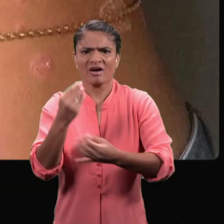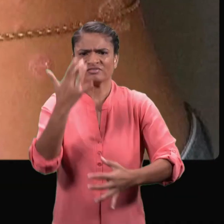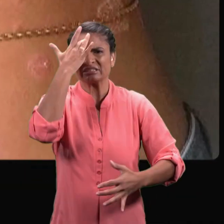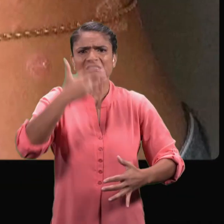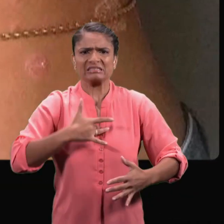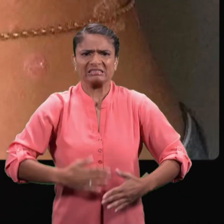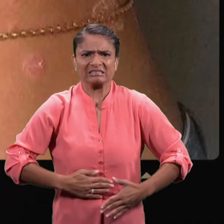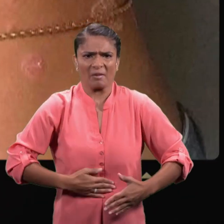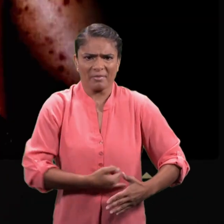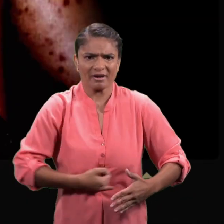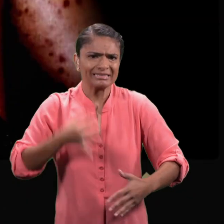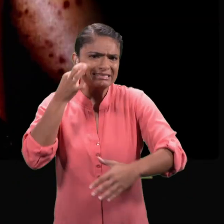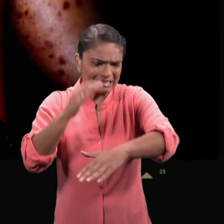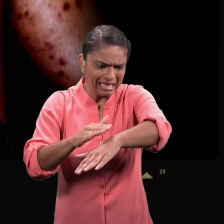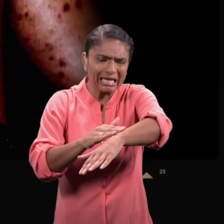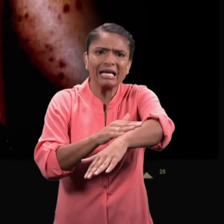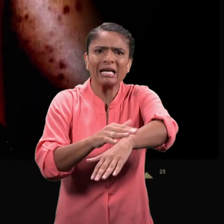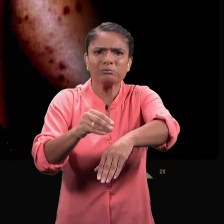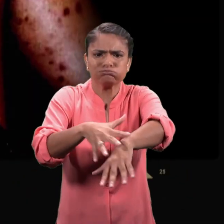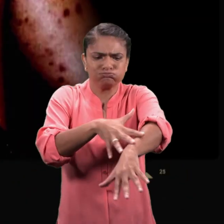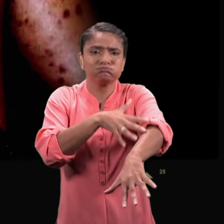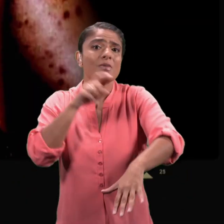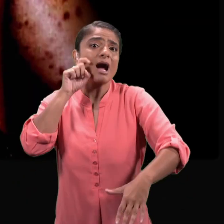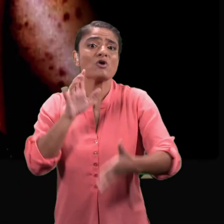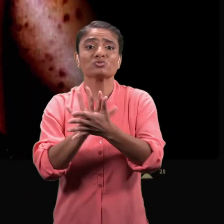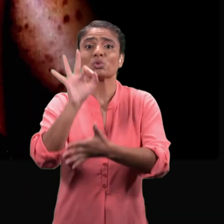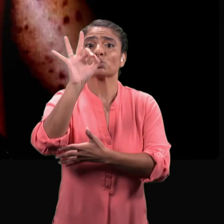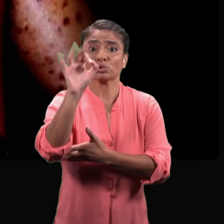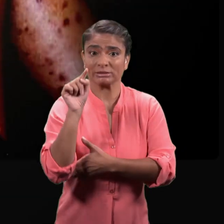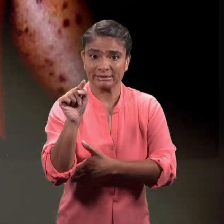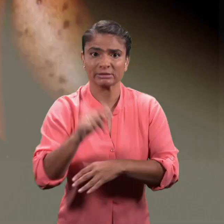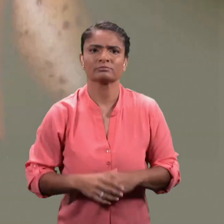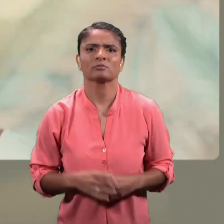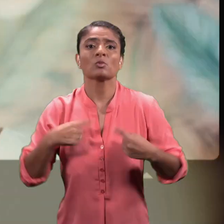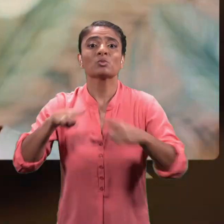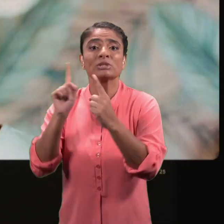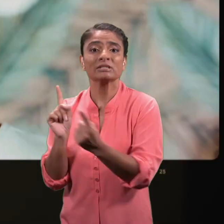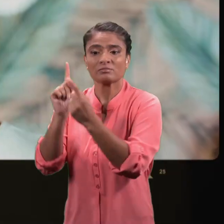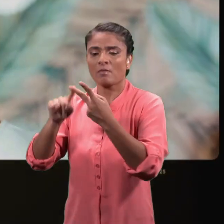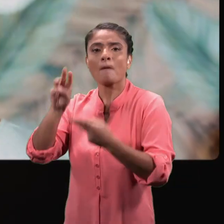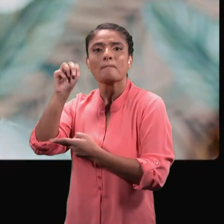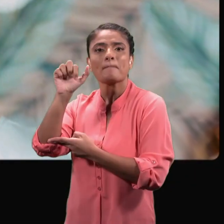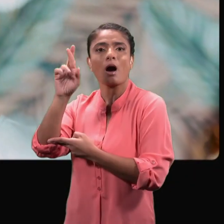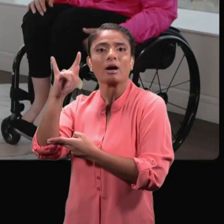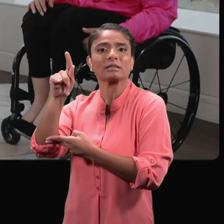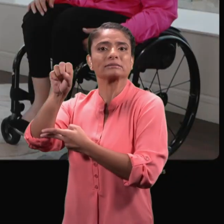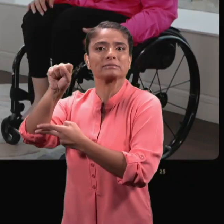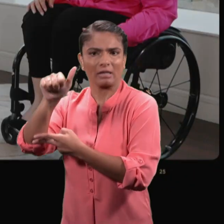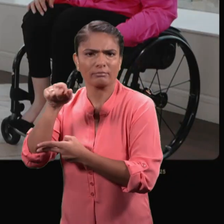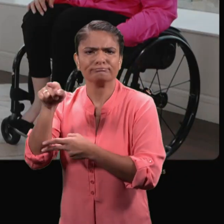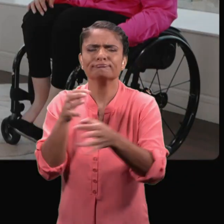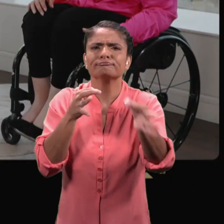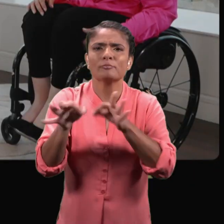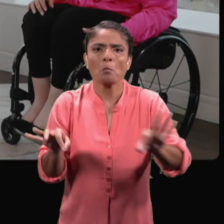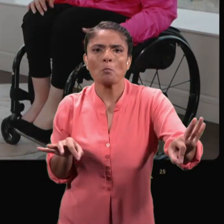a result of atopic dermatitis, a skin condition she was diagnosed with at 13. We speak to Mariska Venter,